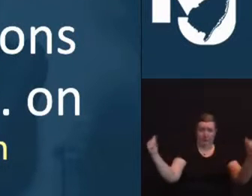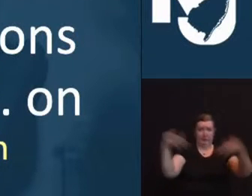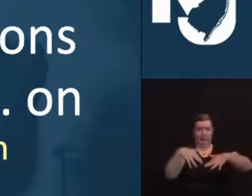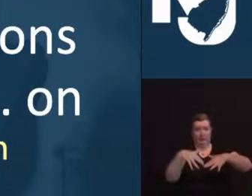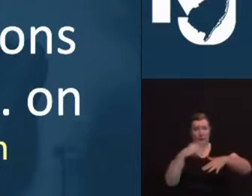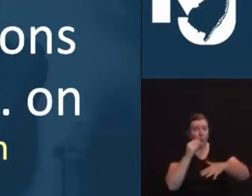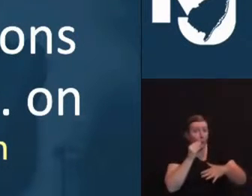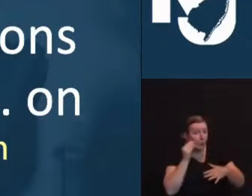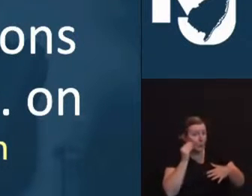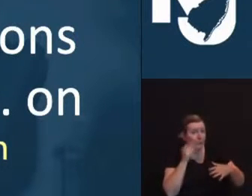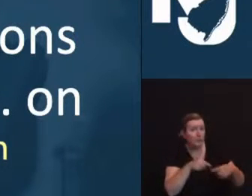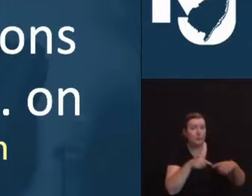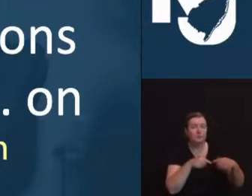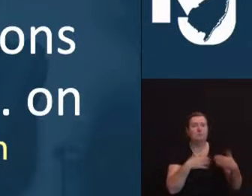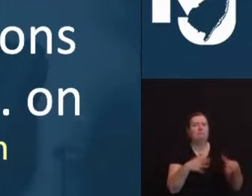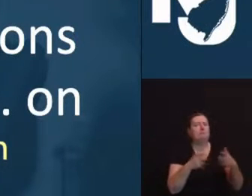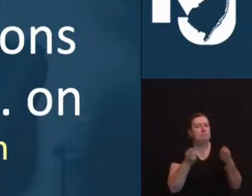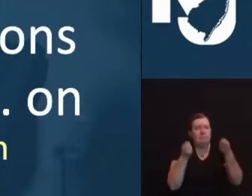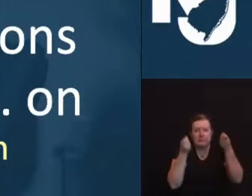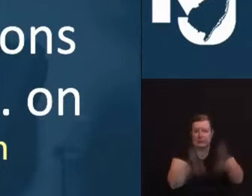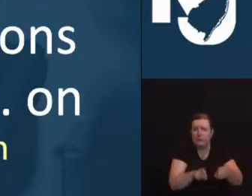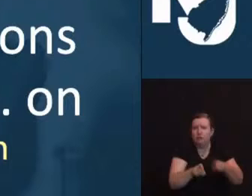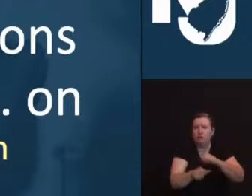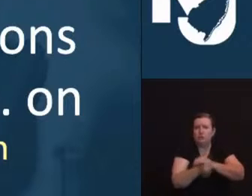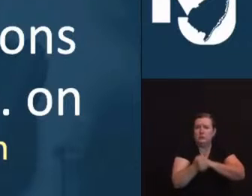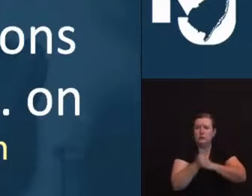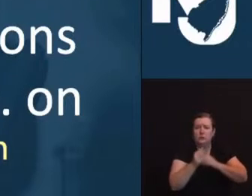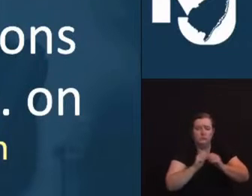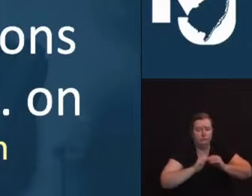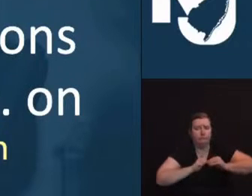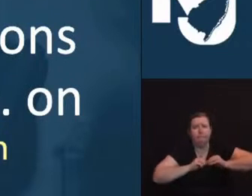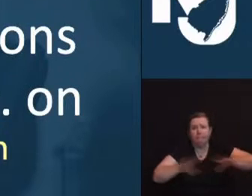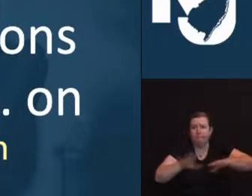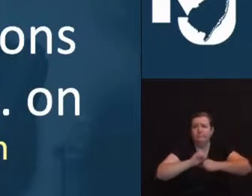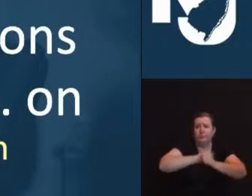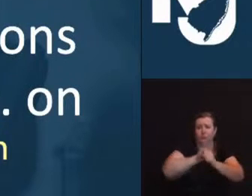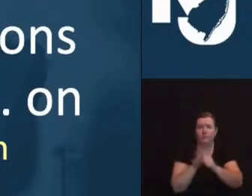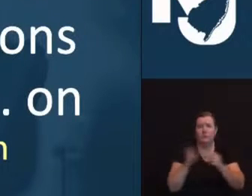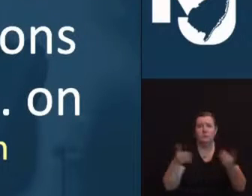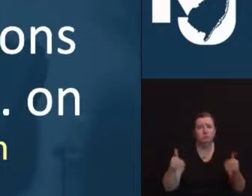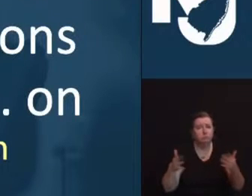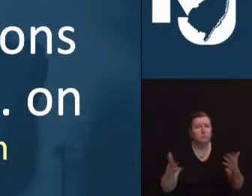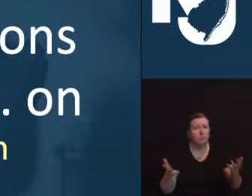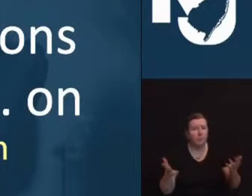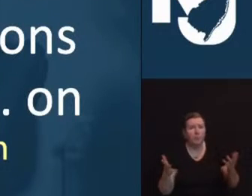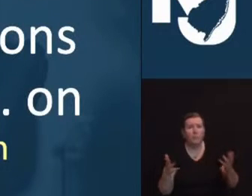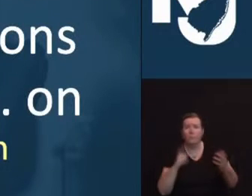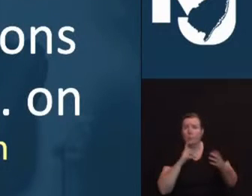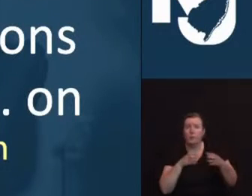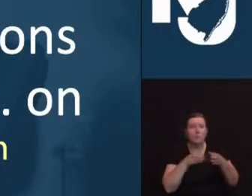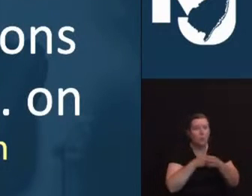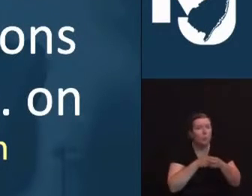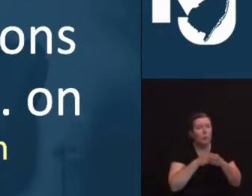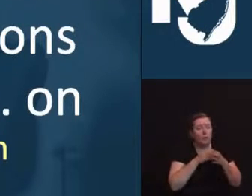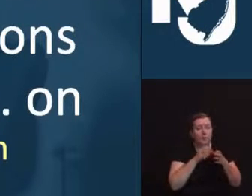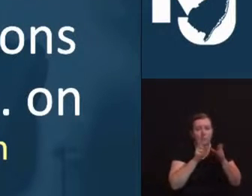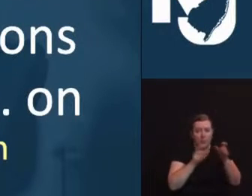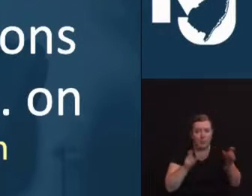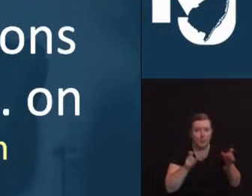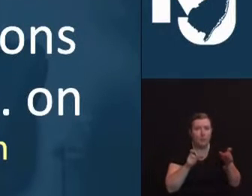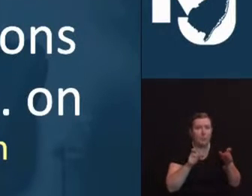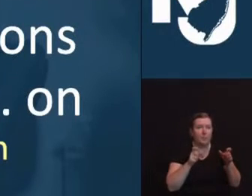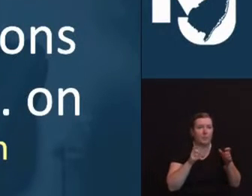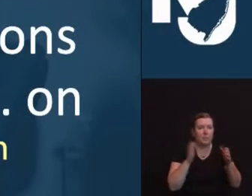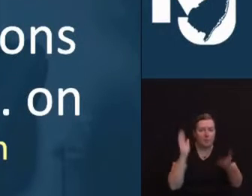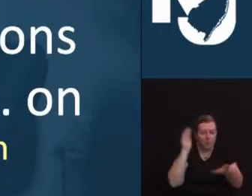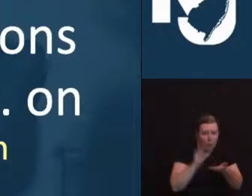spread. And the smaller the gathering is, the less likely it is that someone is infected and puts their loved ones at risk. It is that